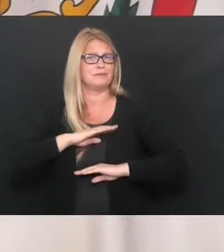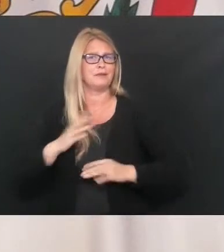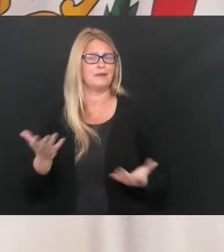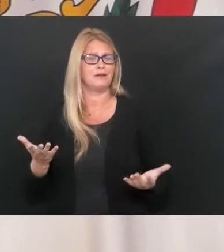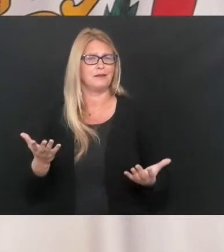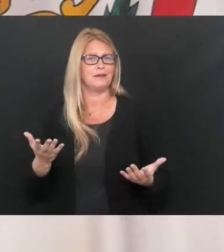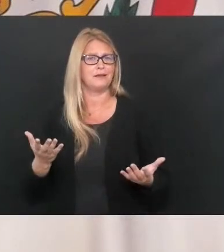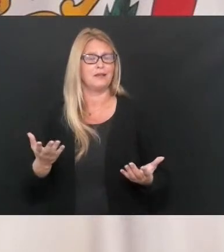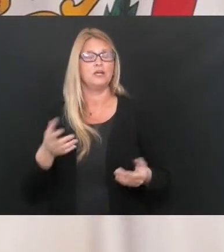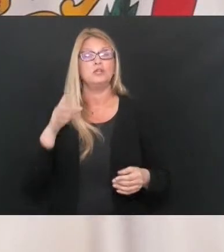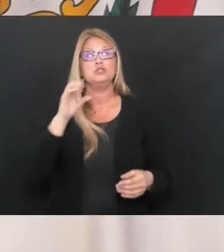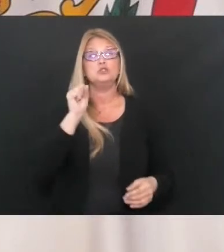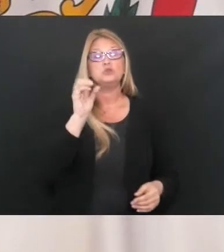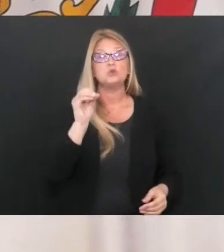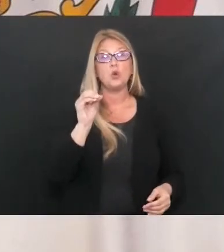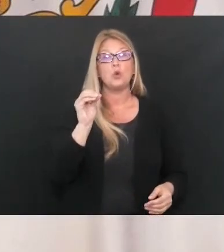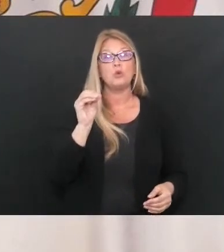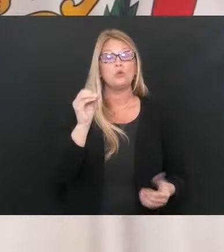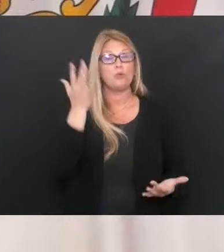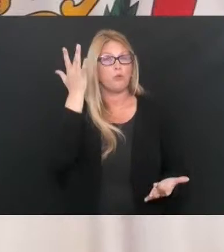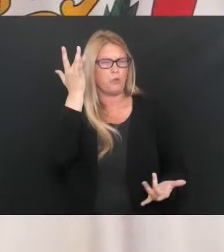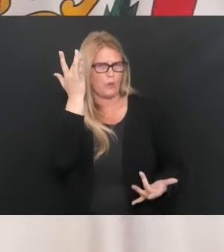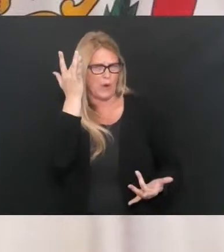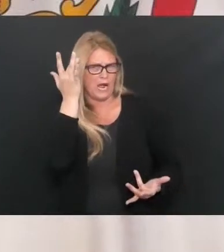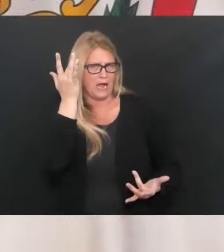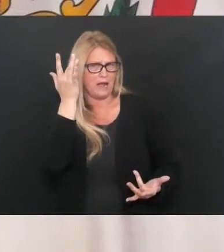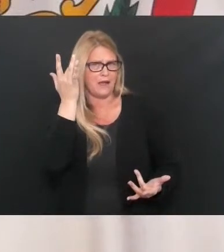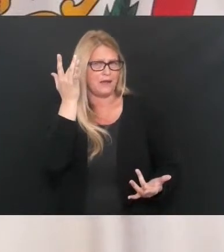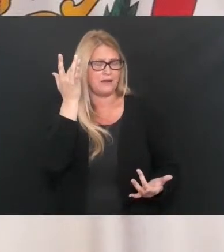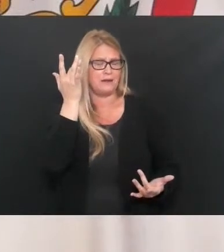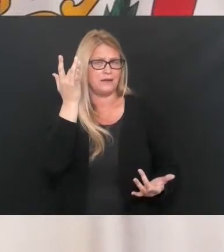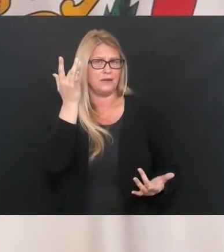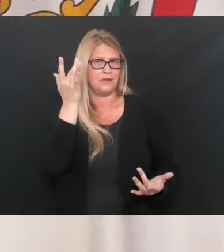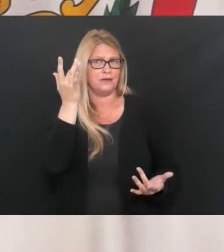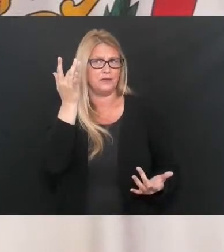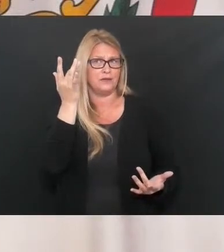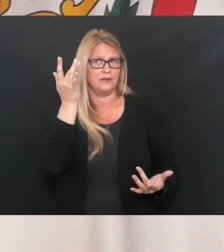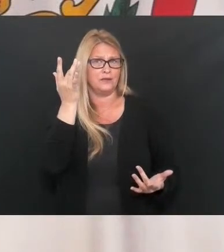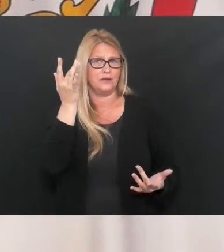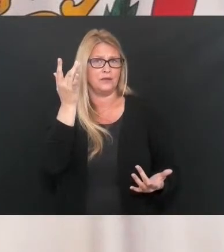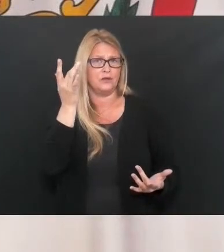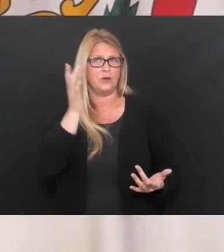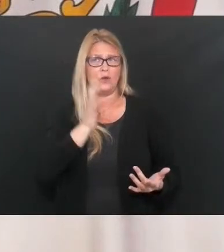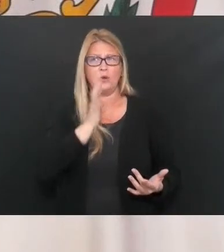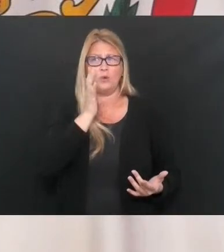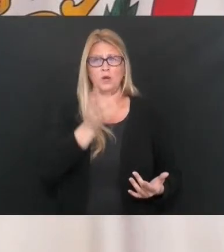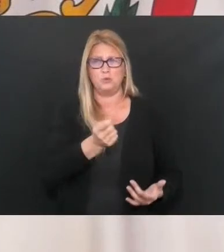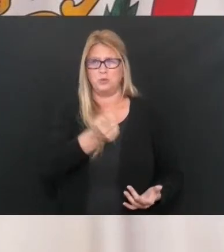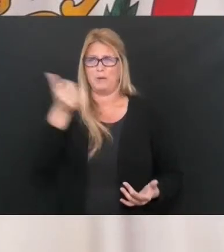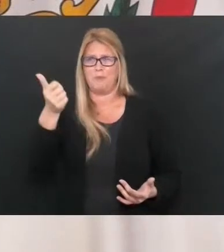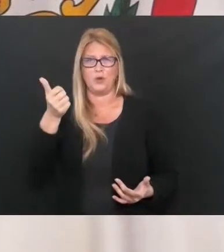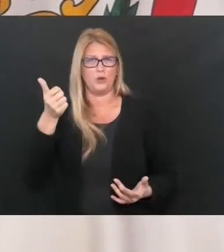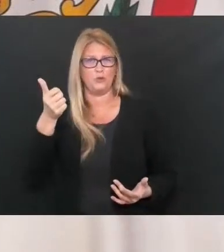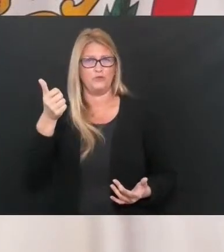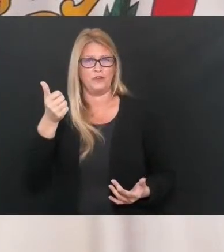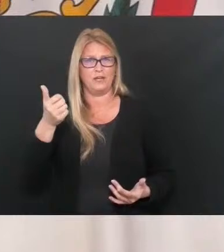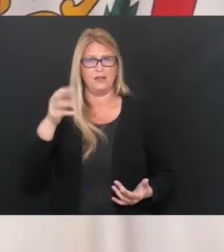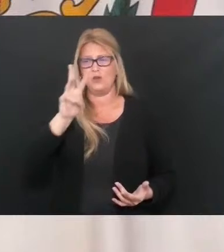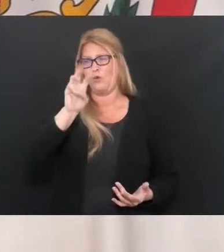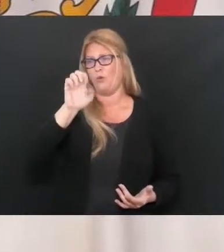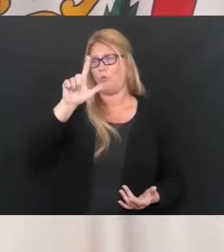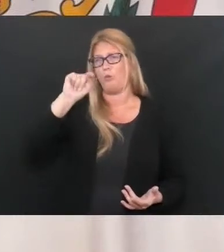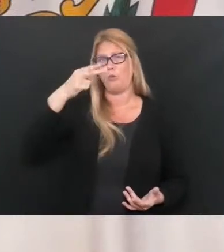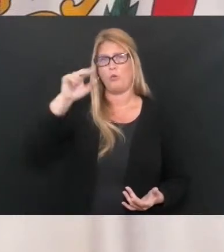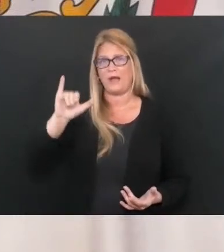end. Why in the world we would take off the wealthy tax, I'll never know, because